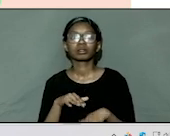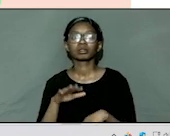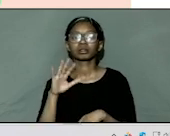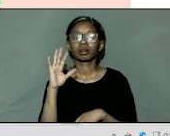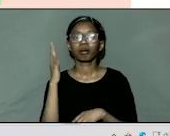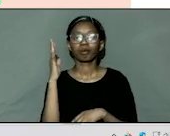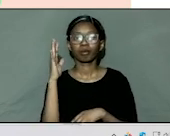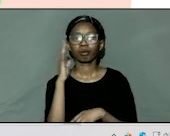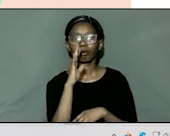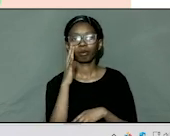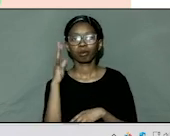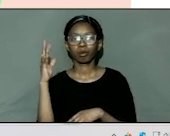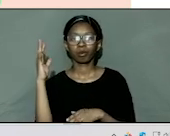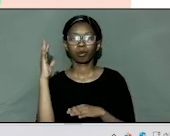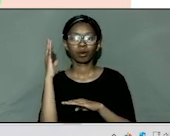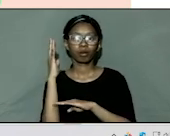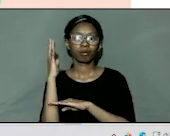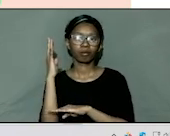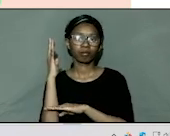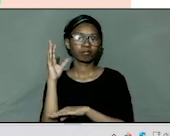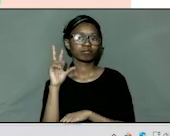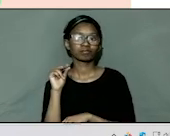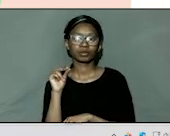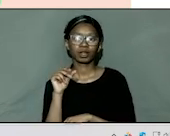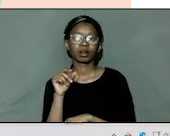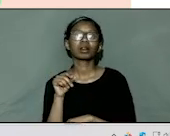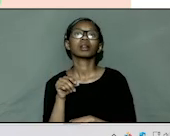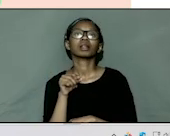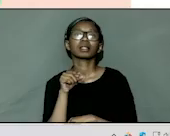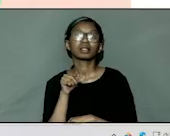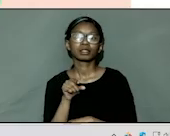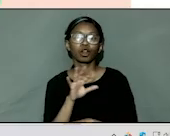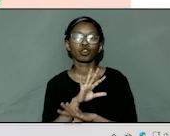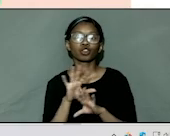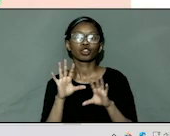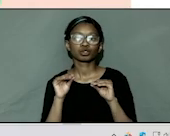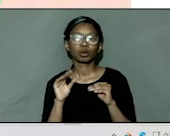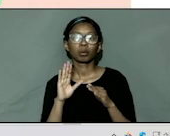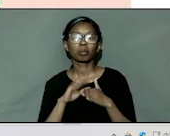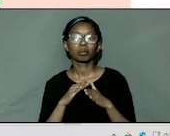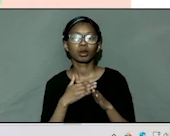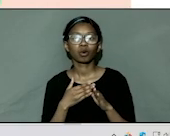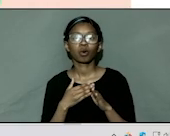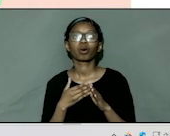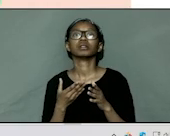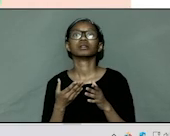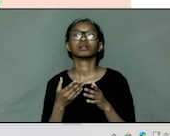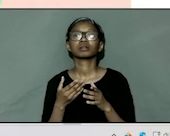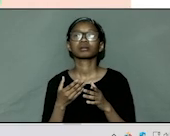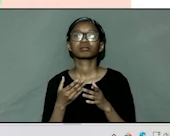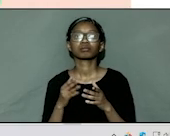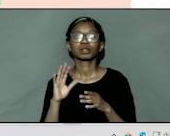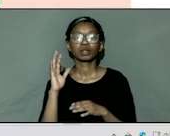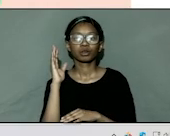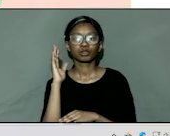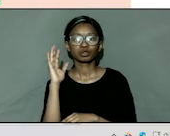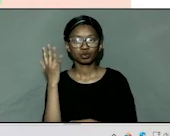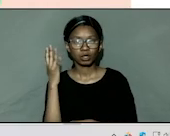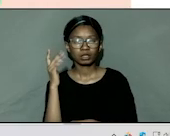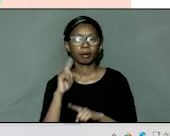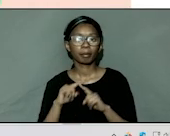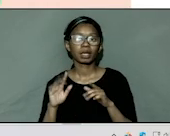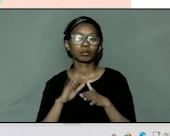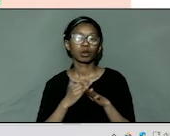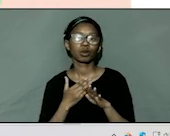not using their winds. It is because of their strong winds. And then what was the